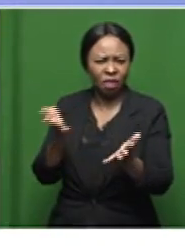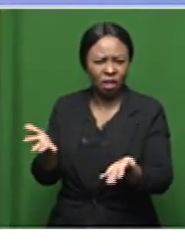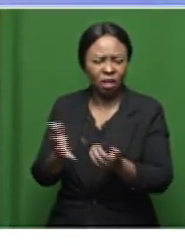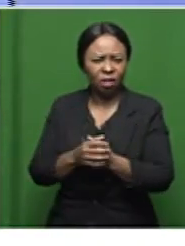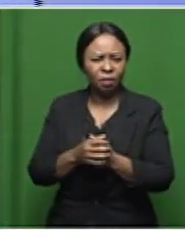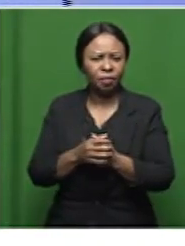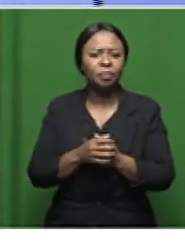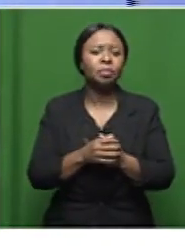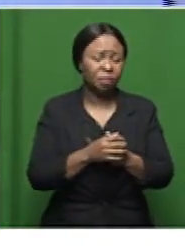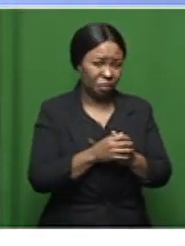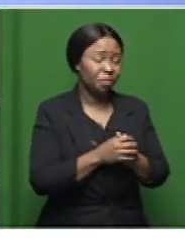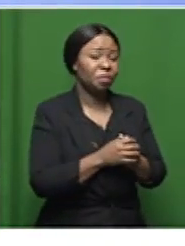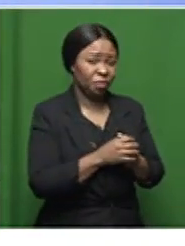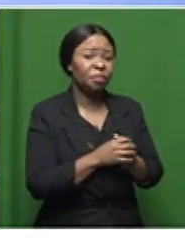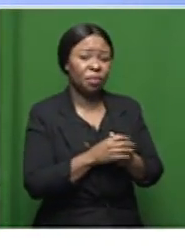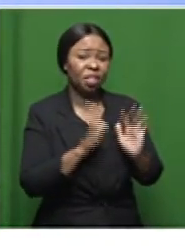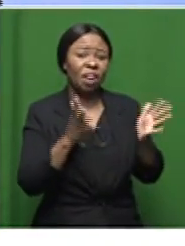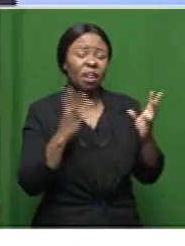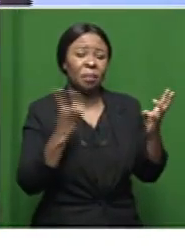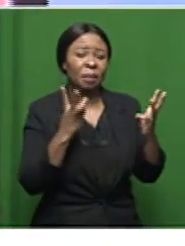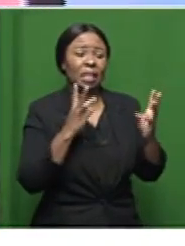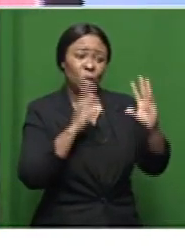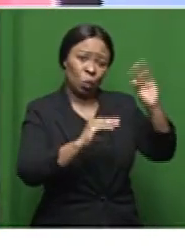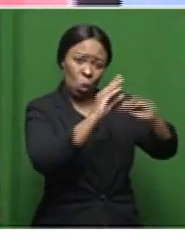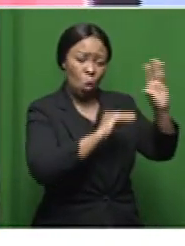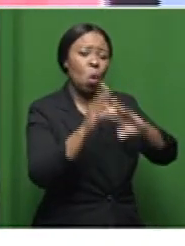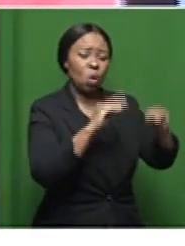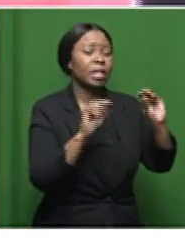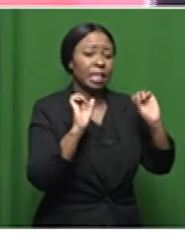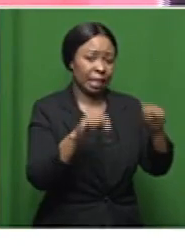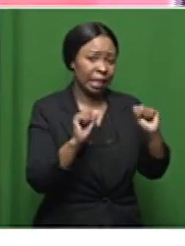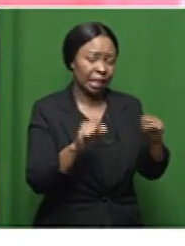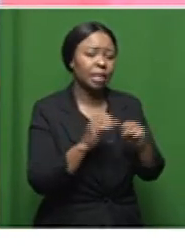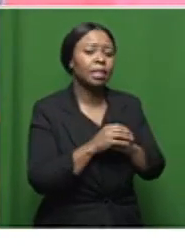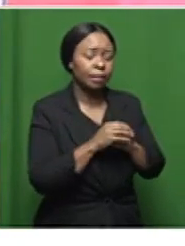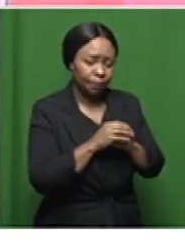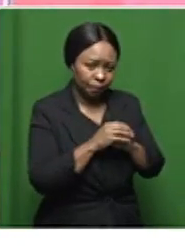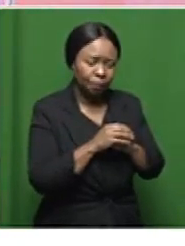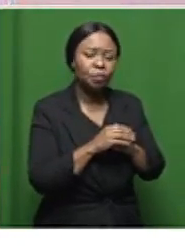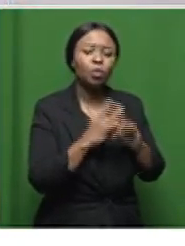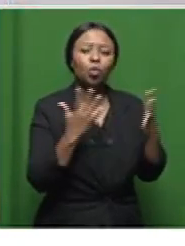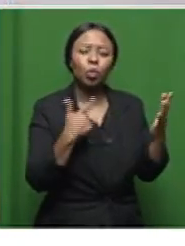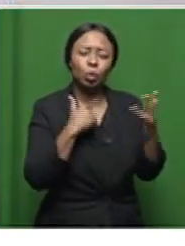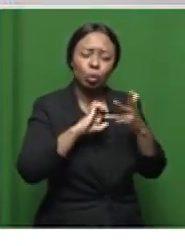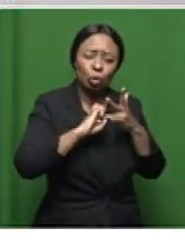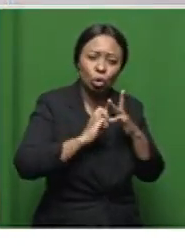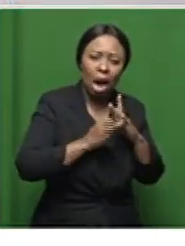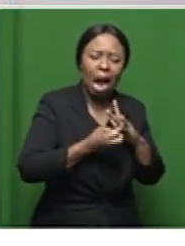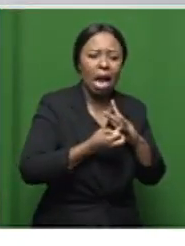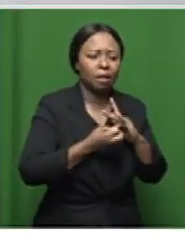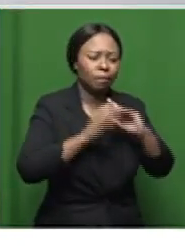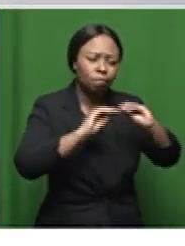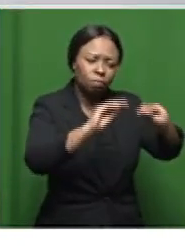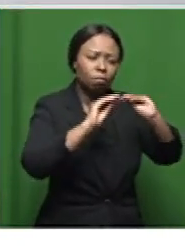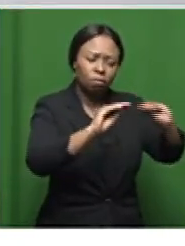I think, yes, we've had such pushbacks. However, once we get to know about them, we try by all means to address